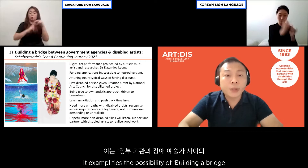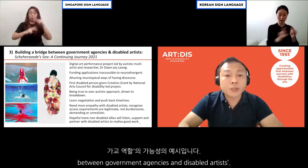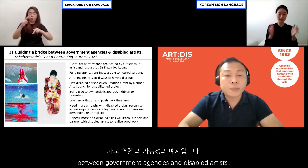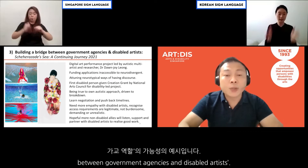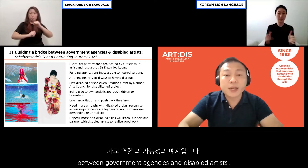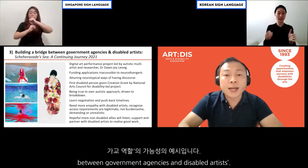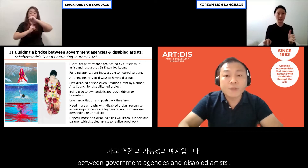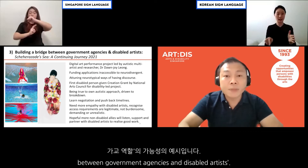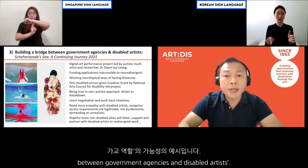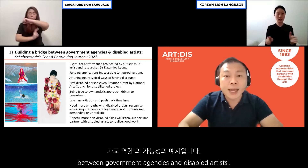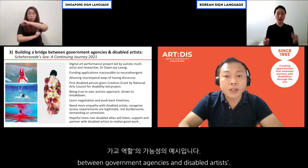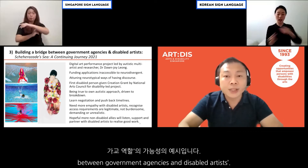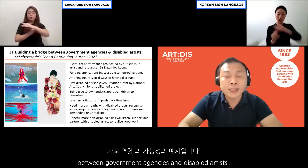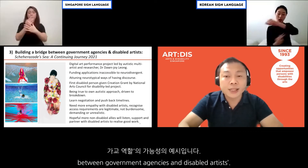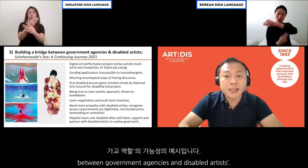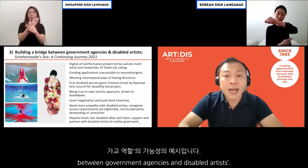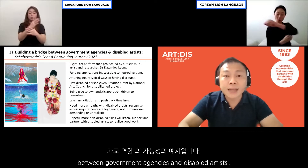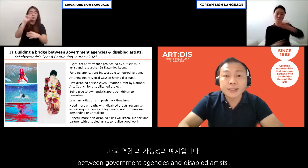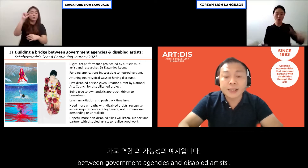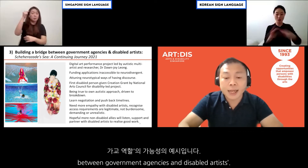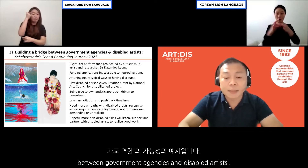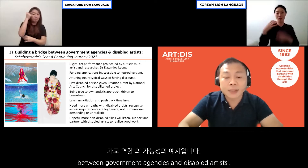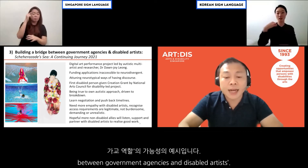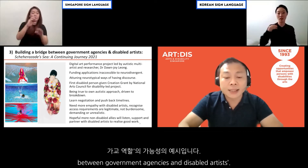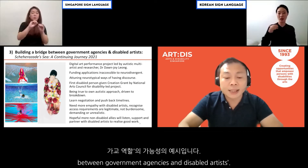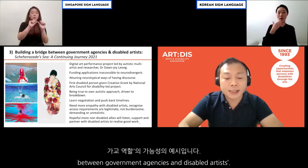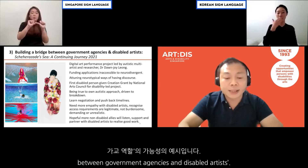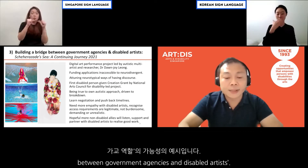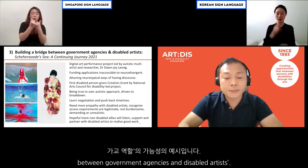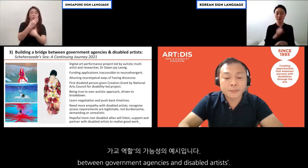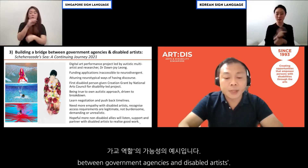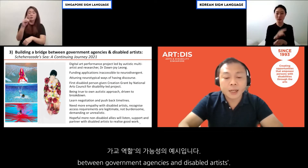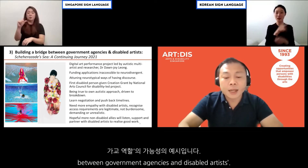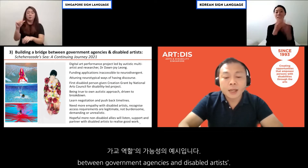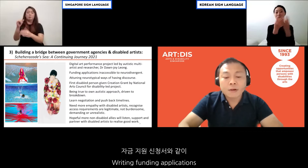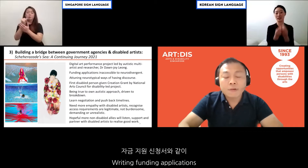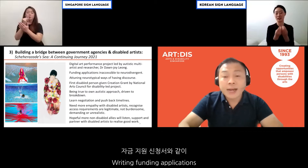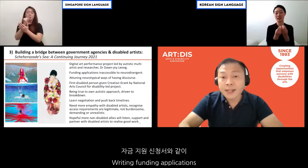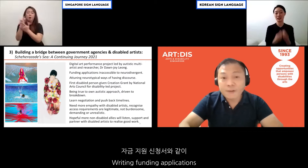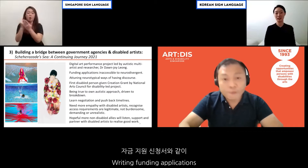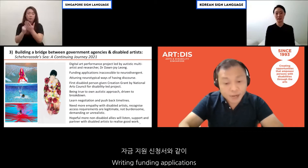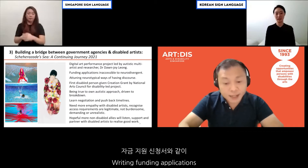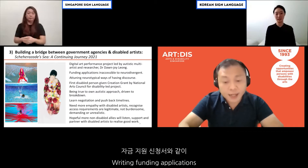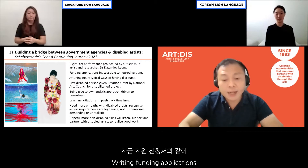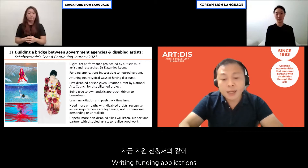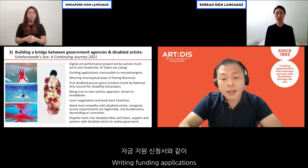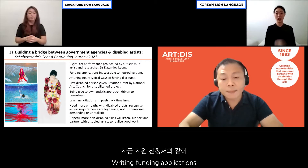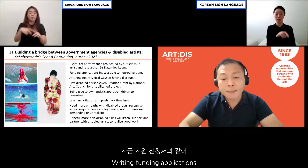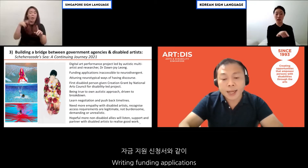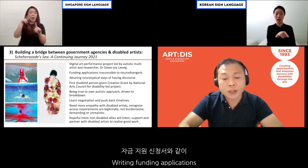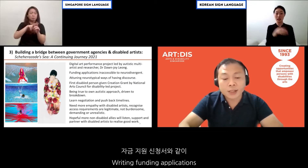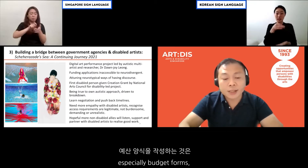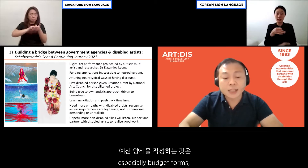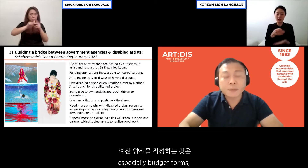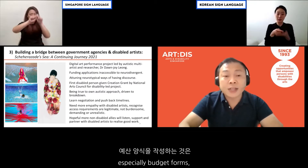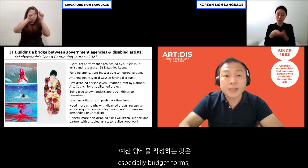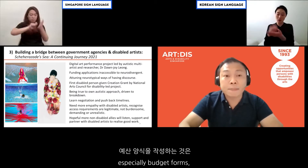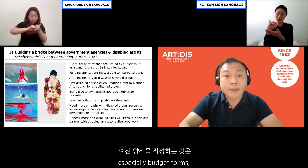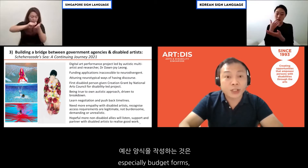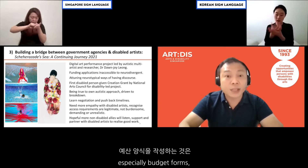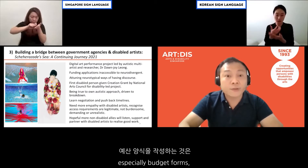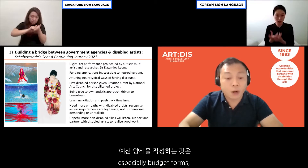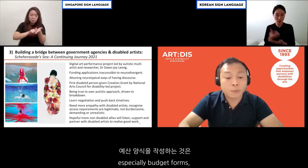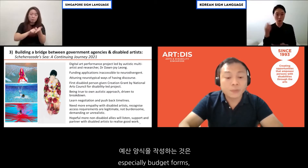a bridge between government agencies and disabled artists. Writing funding applications,